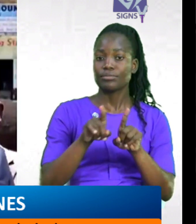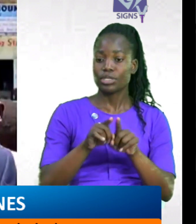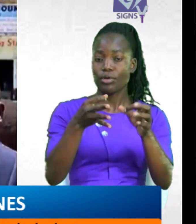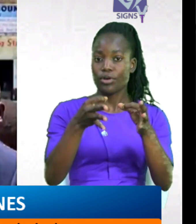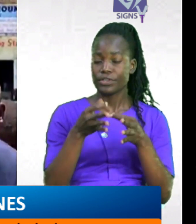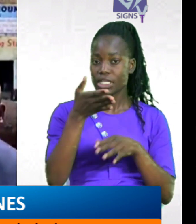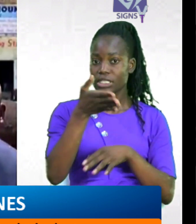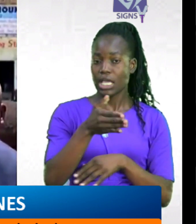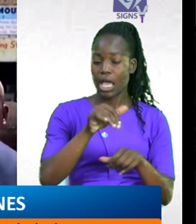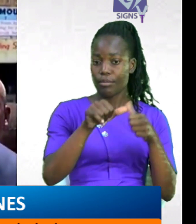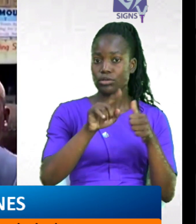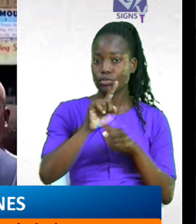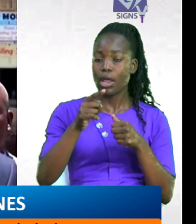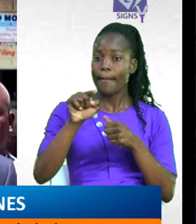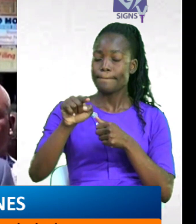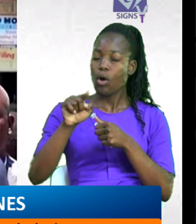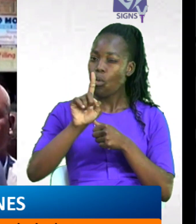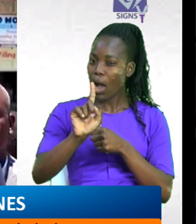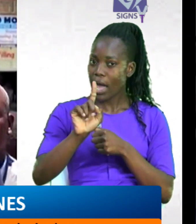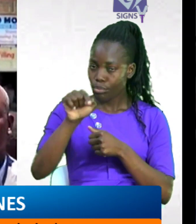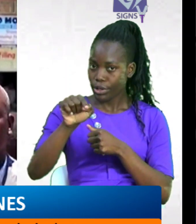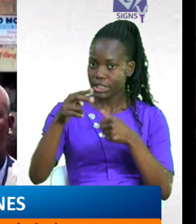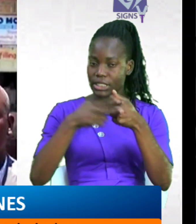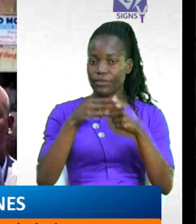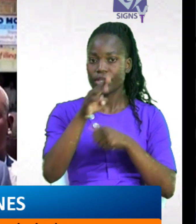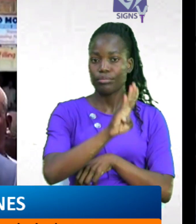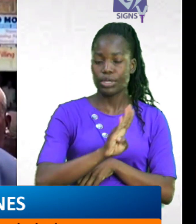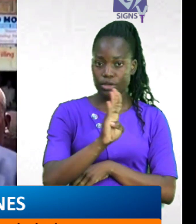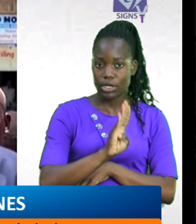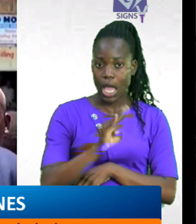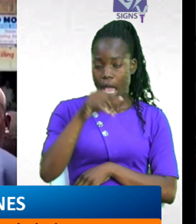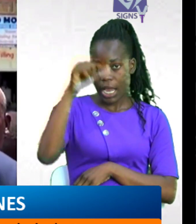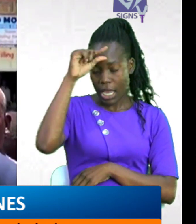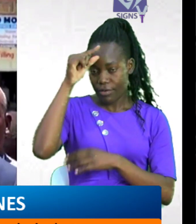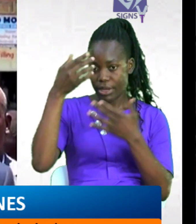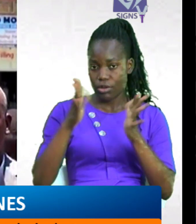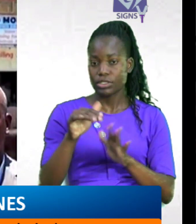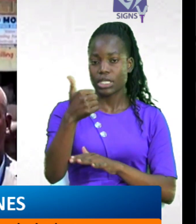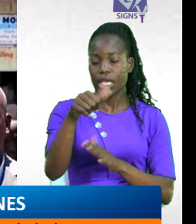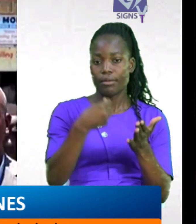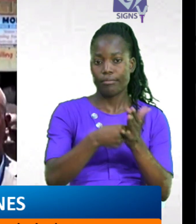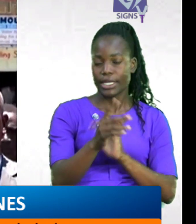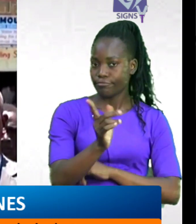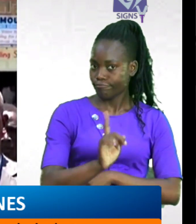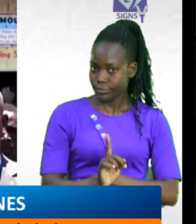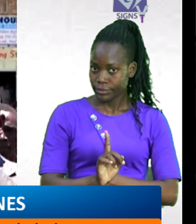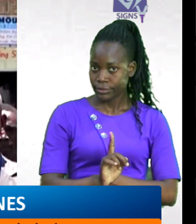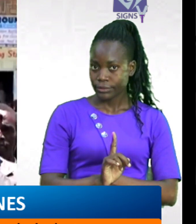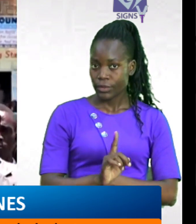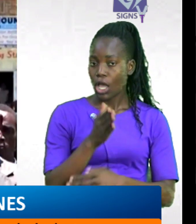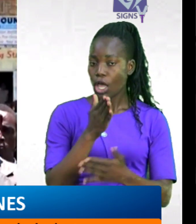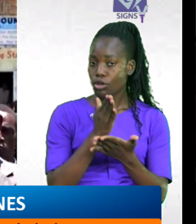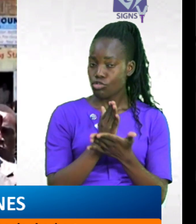CEO does not really control, because I got there when the same officers are there. It's about 1.7 billion.